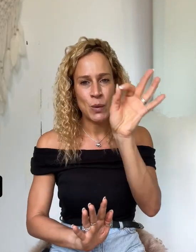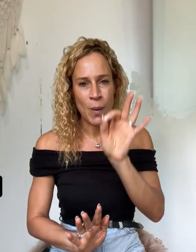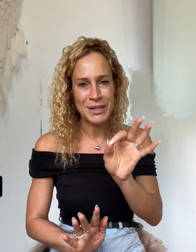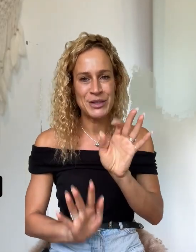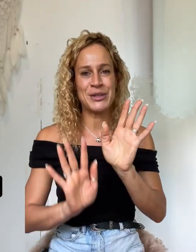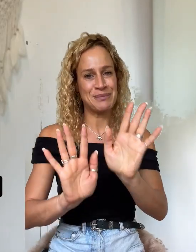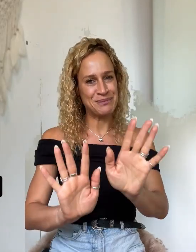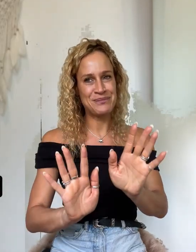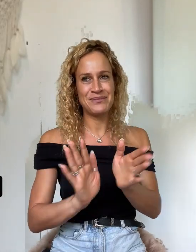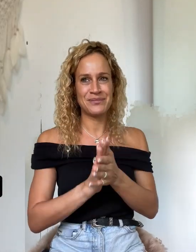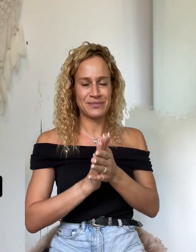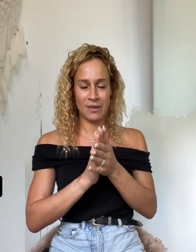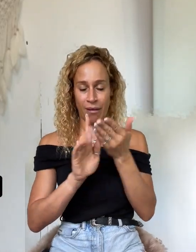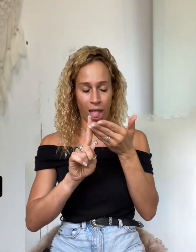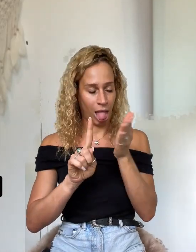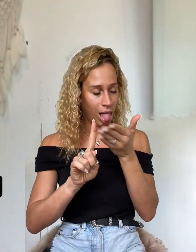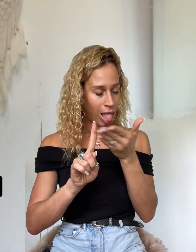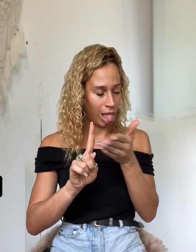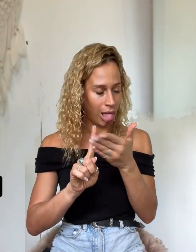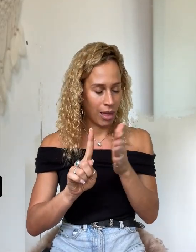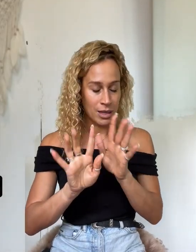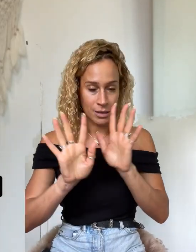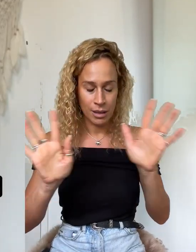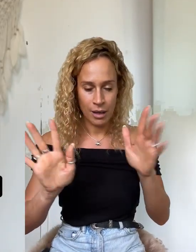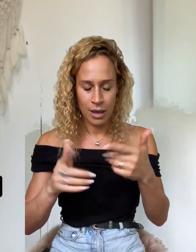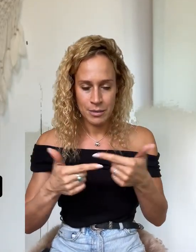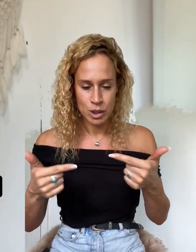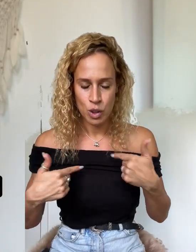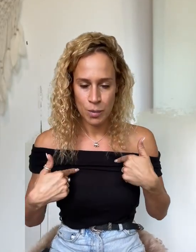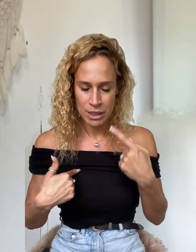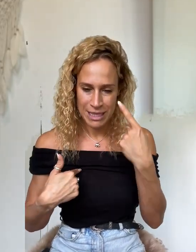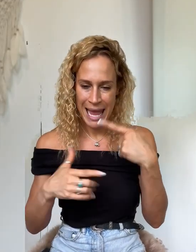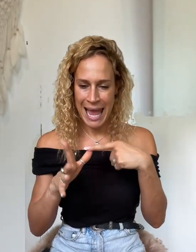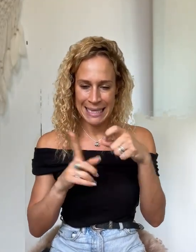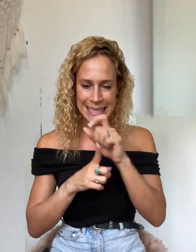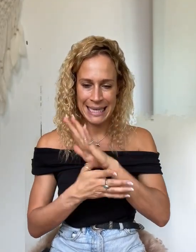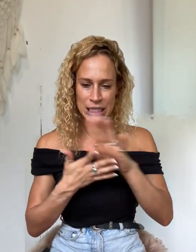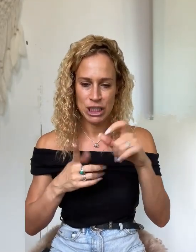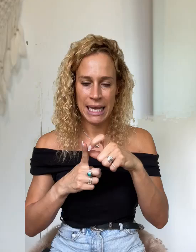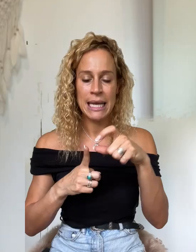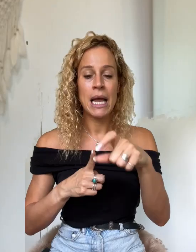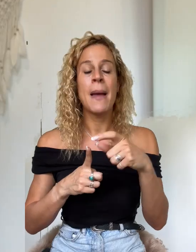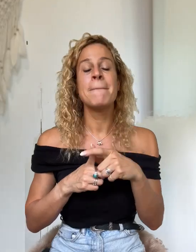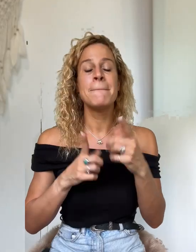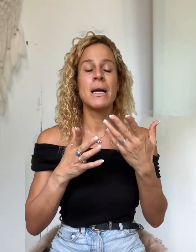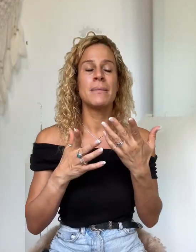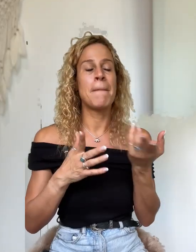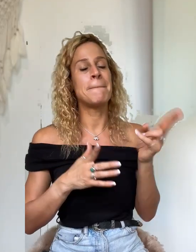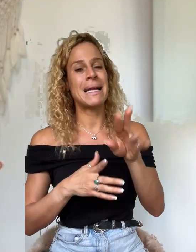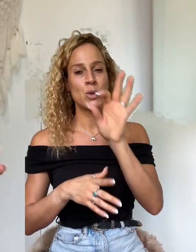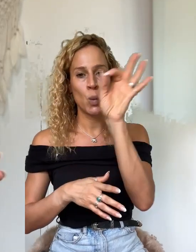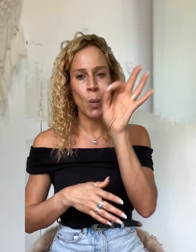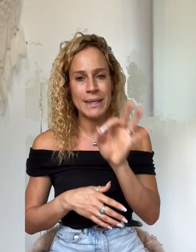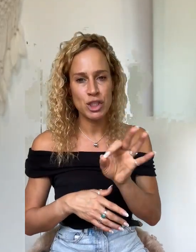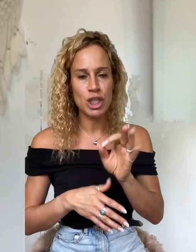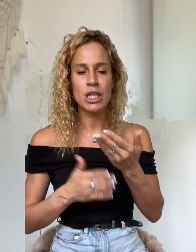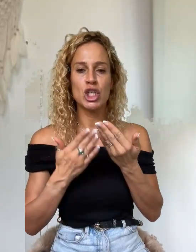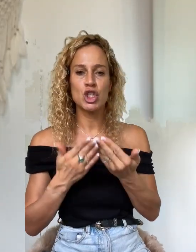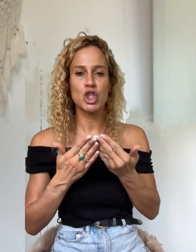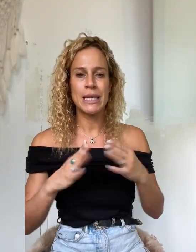But back to the question. God, I'm so freaking ADHD. Back to the question, taking a study